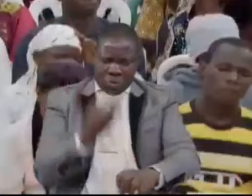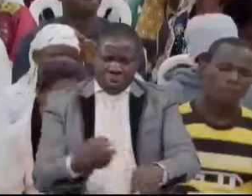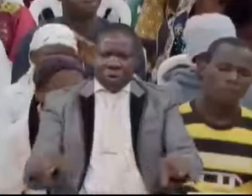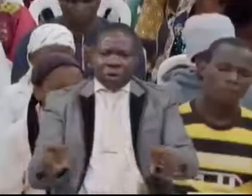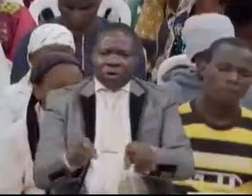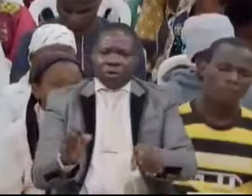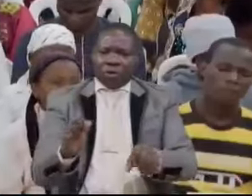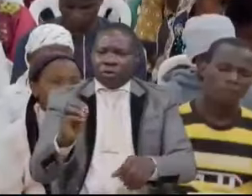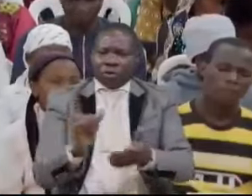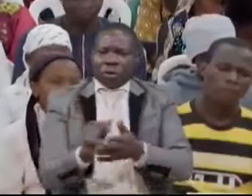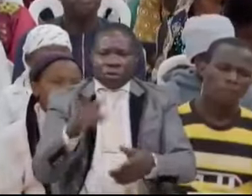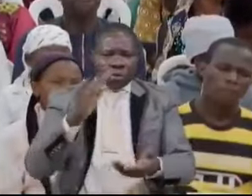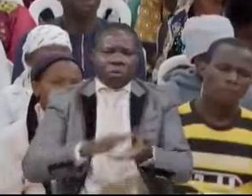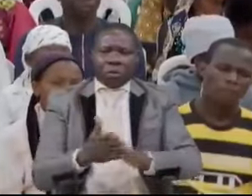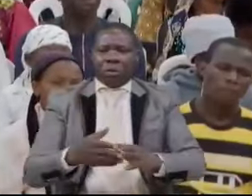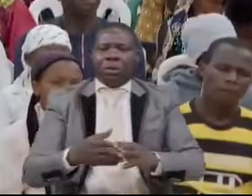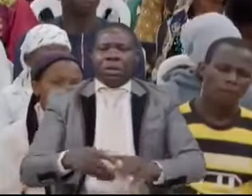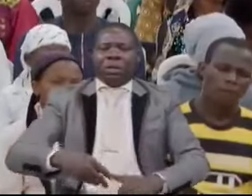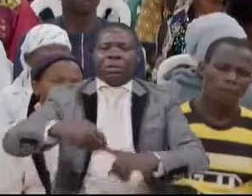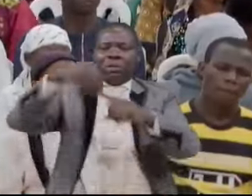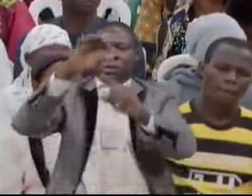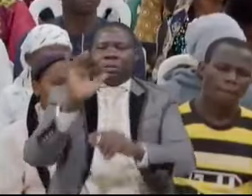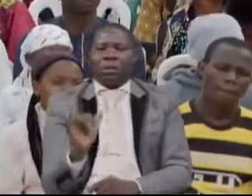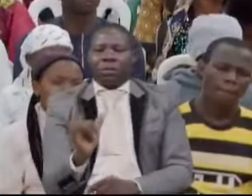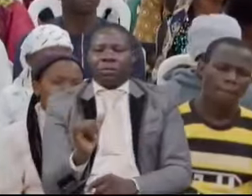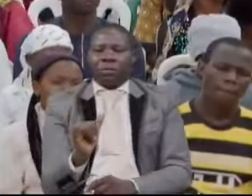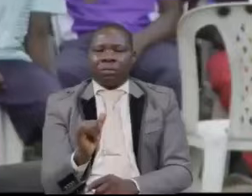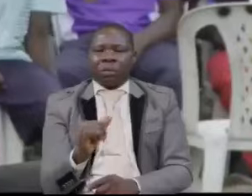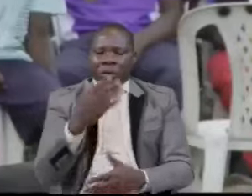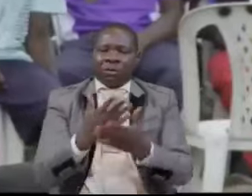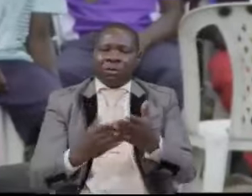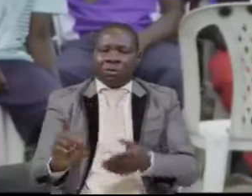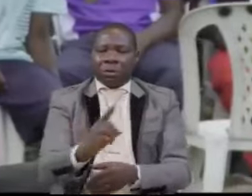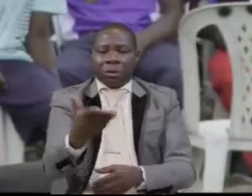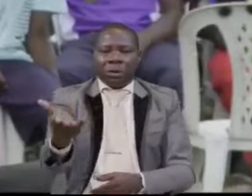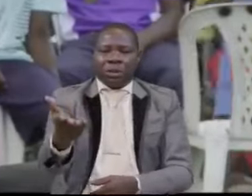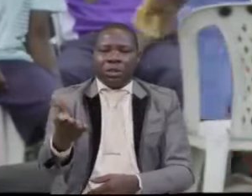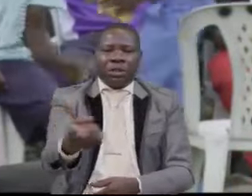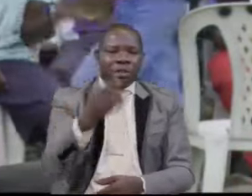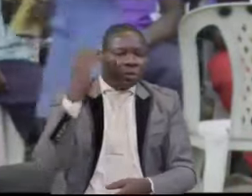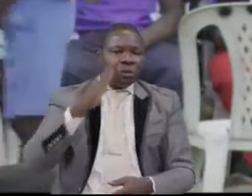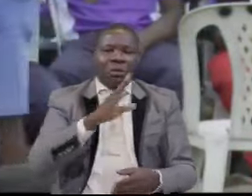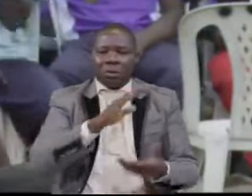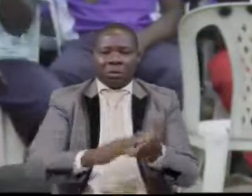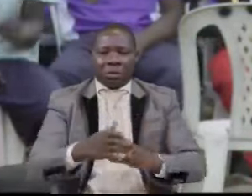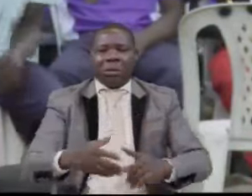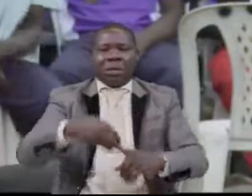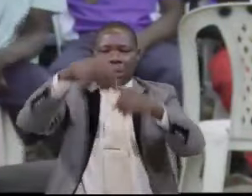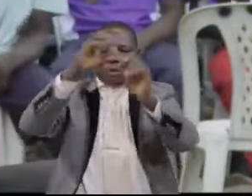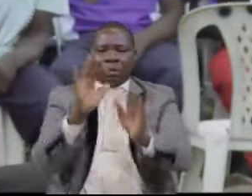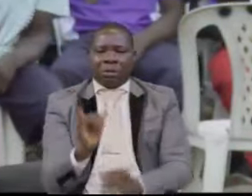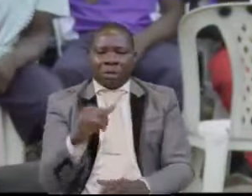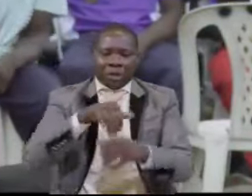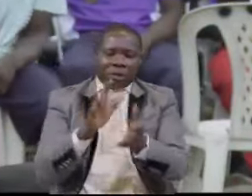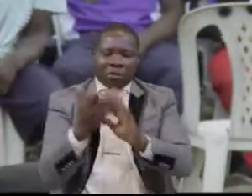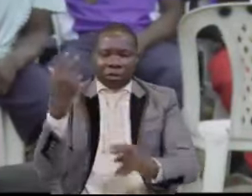exceptional. Exceptional. Somebody there, exceptional. Re-challenge, a new challenge